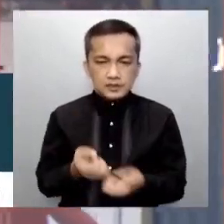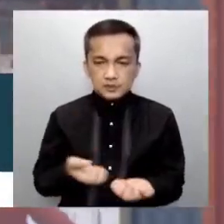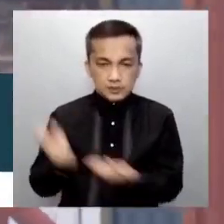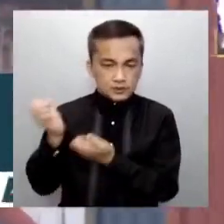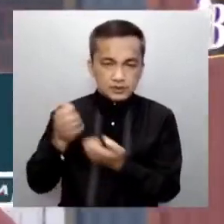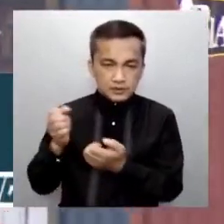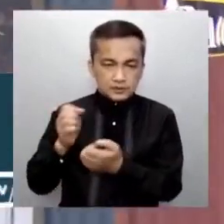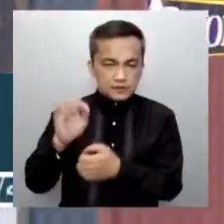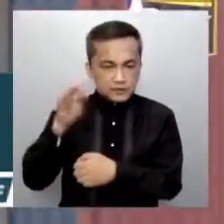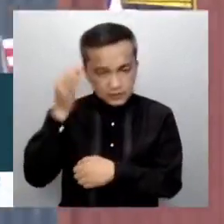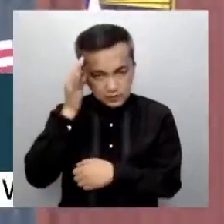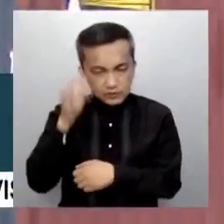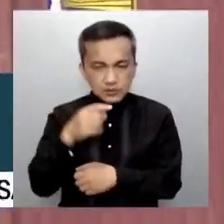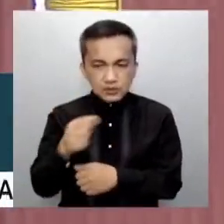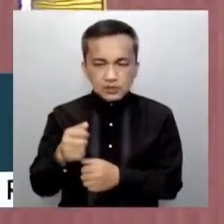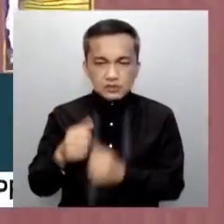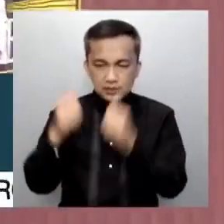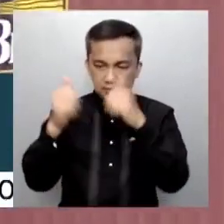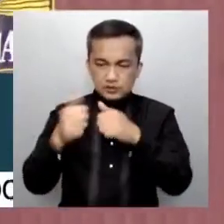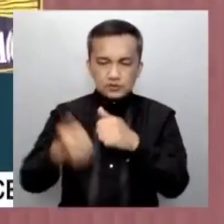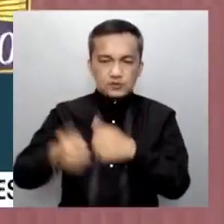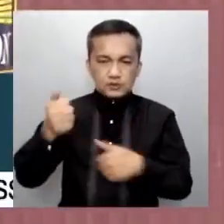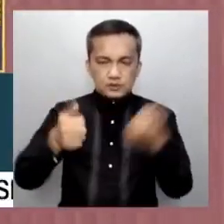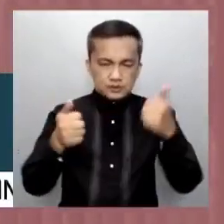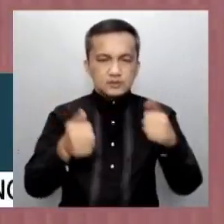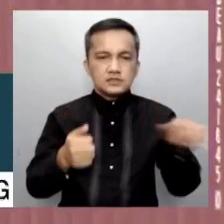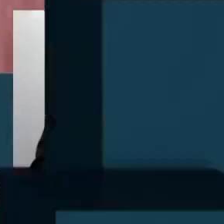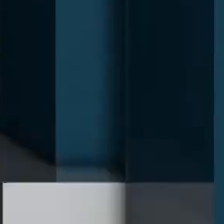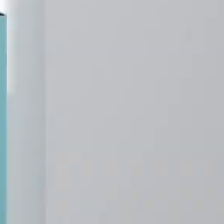for all, including the agriculture sector.